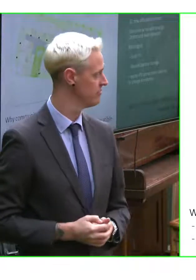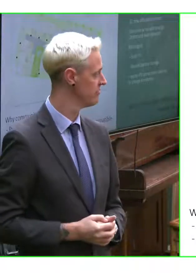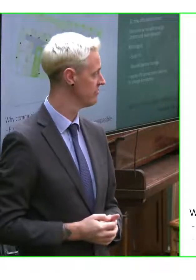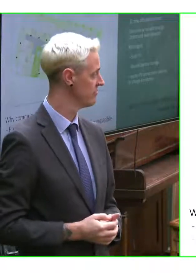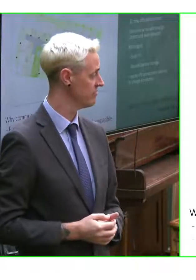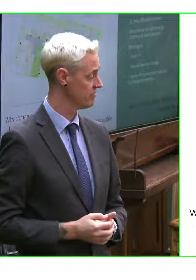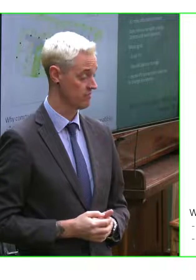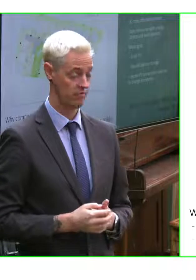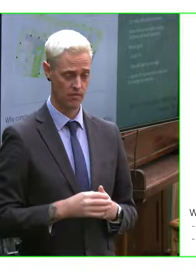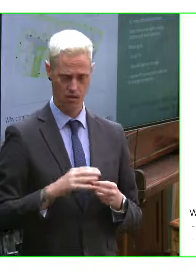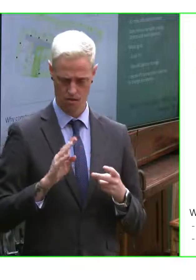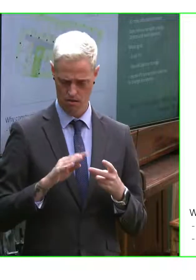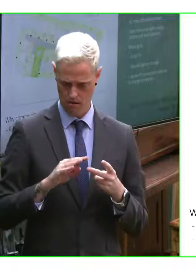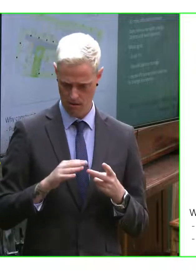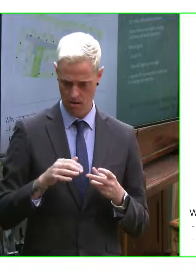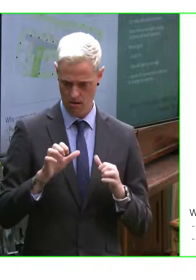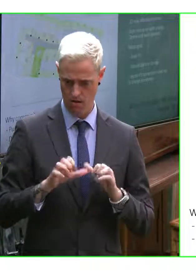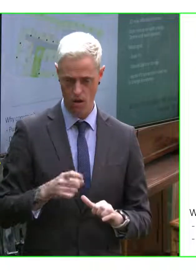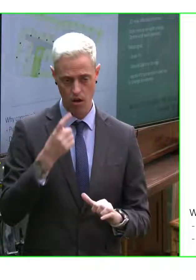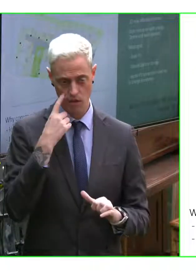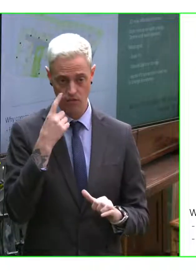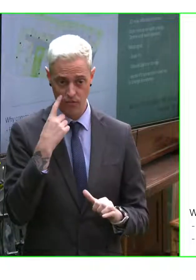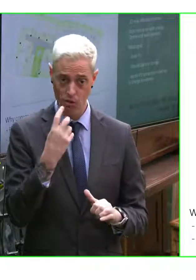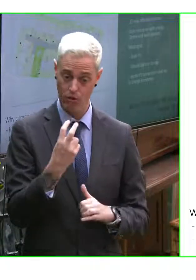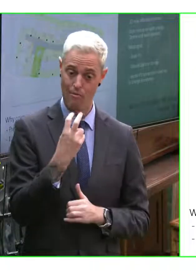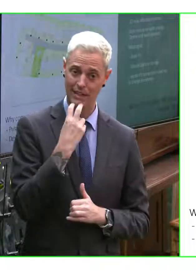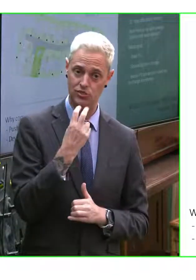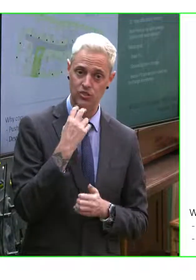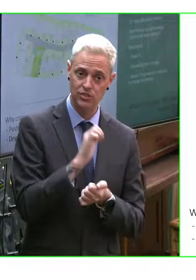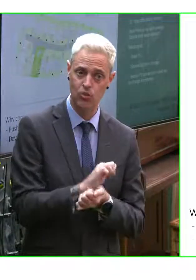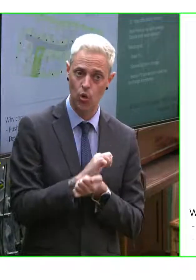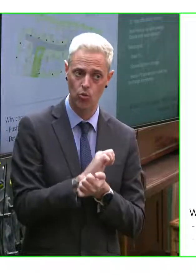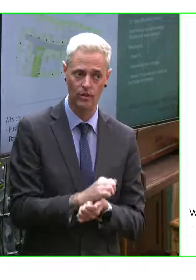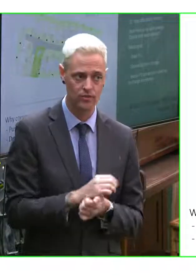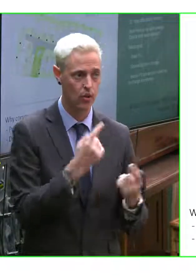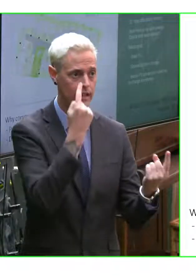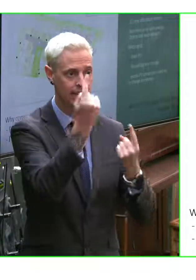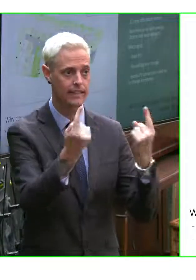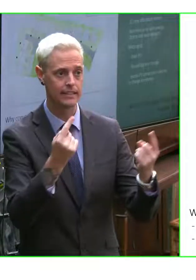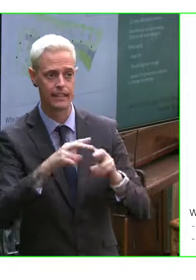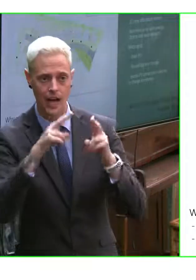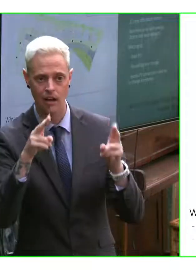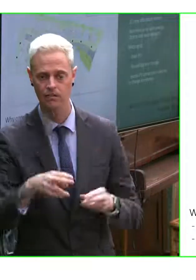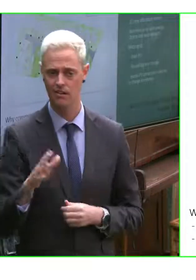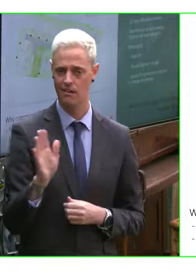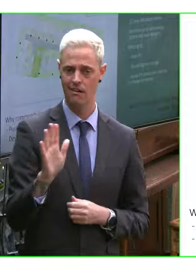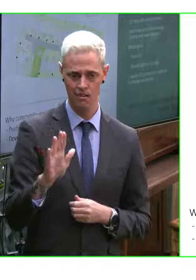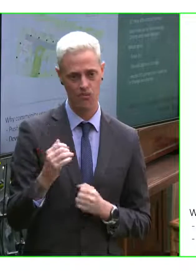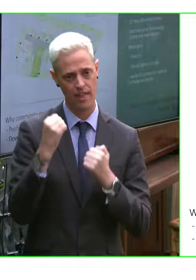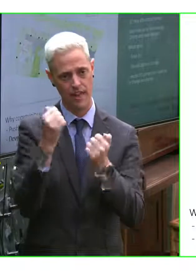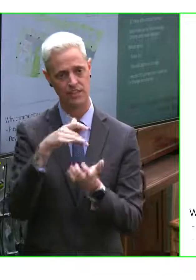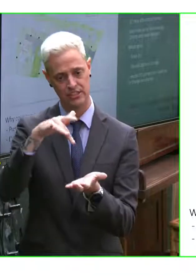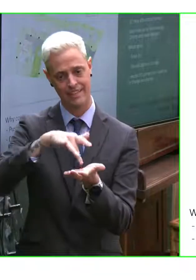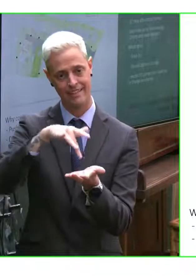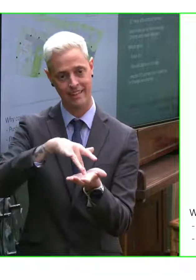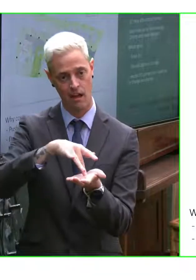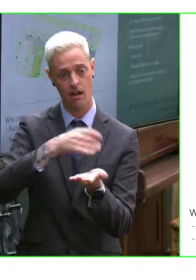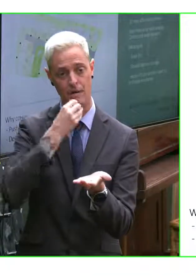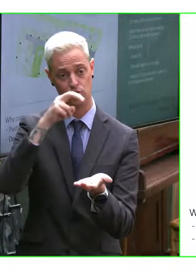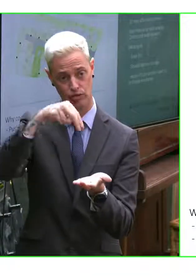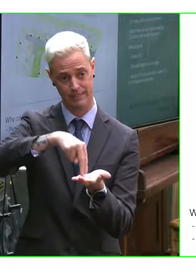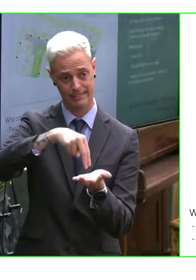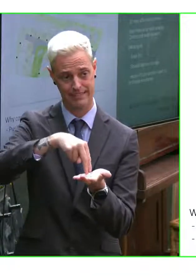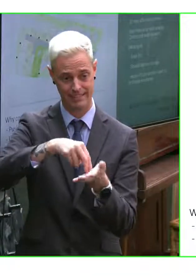battery storage. So rather than each individual house having a battery, those batteries will go in the energy centre. So it's all